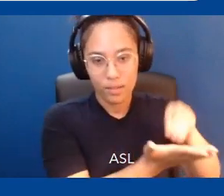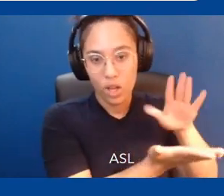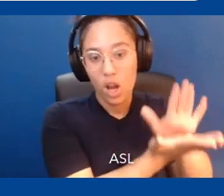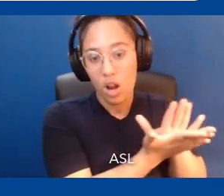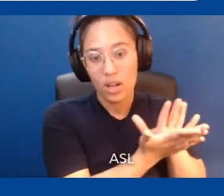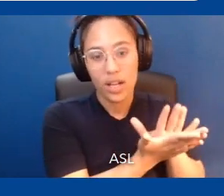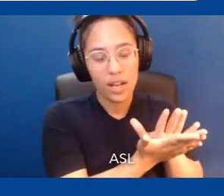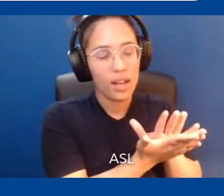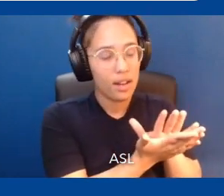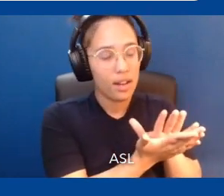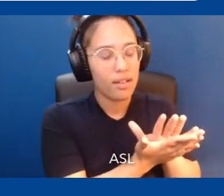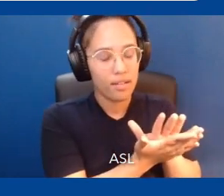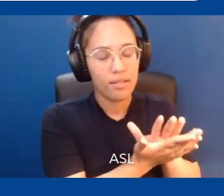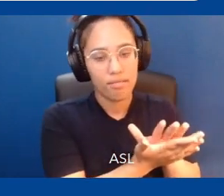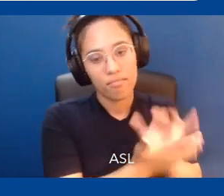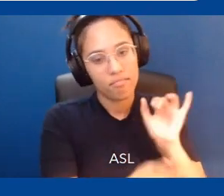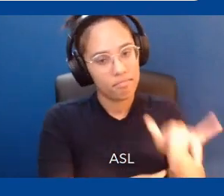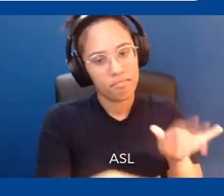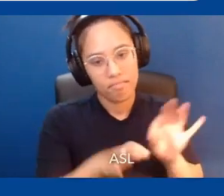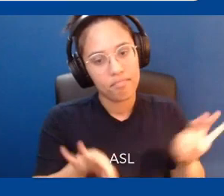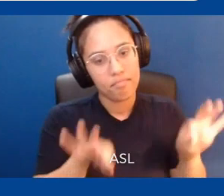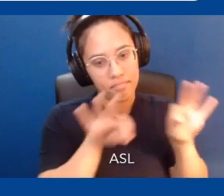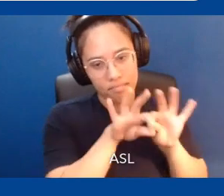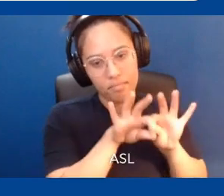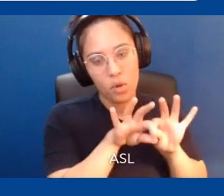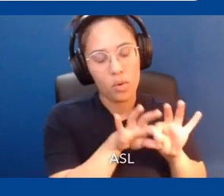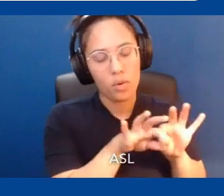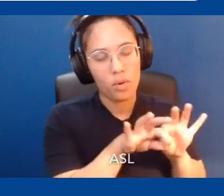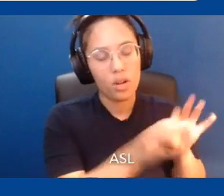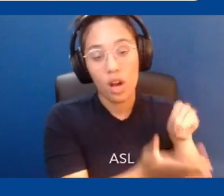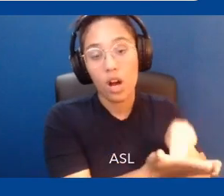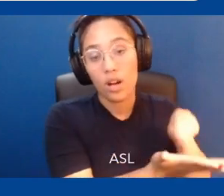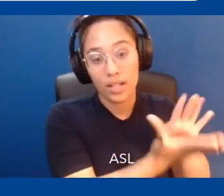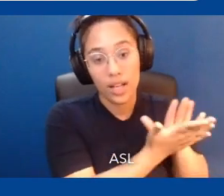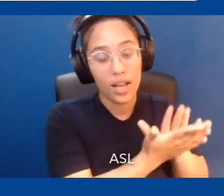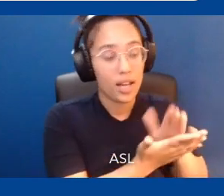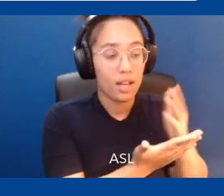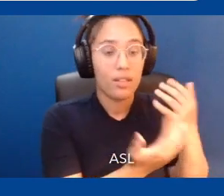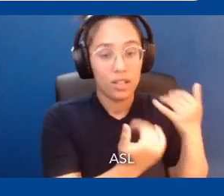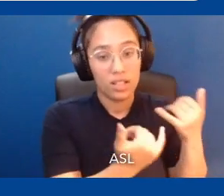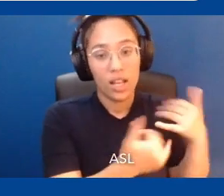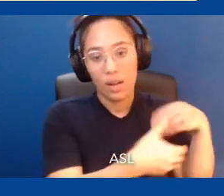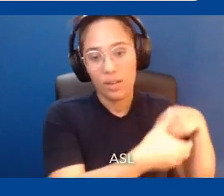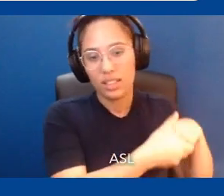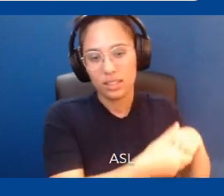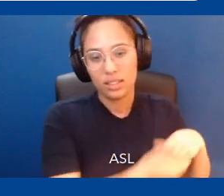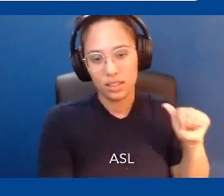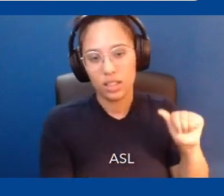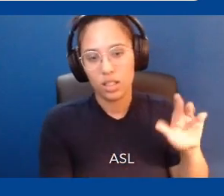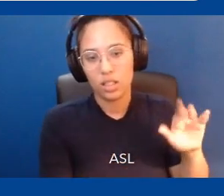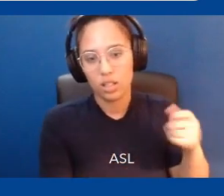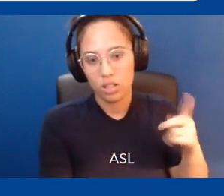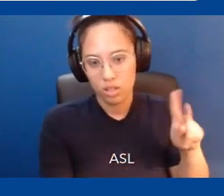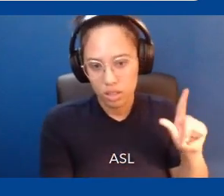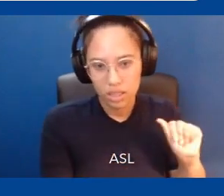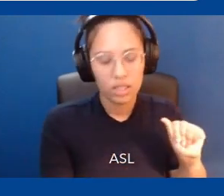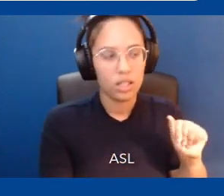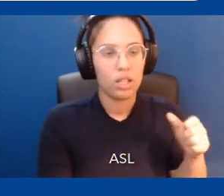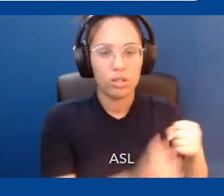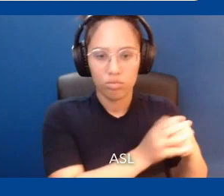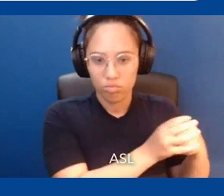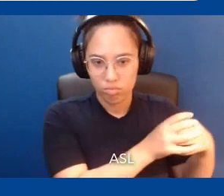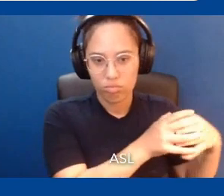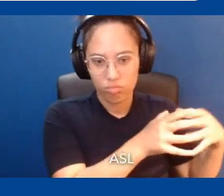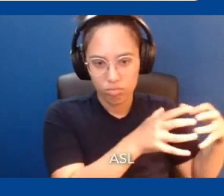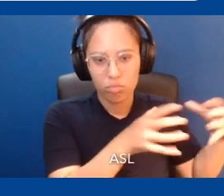archive that it's going through, like that it's building every day here in Argentina. Delphi is in touch with them